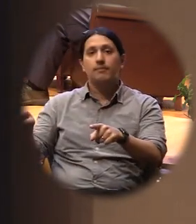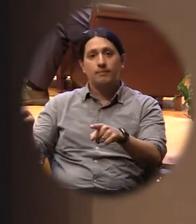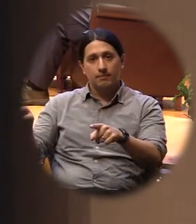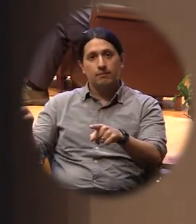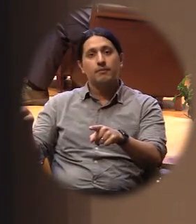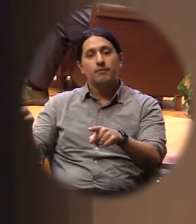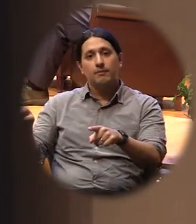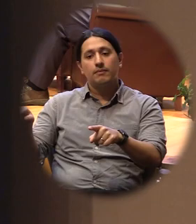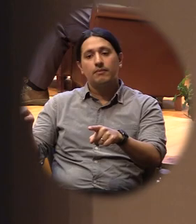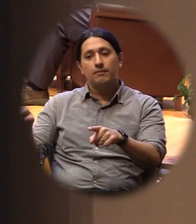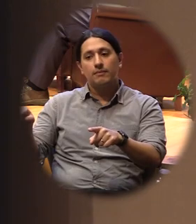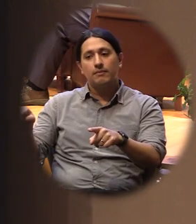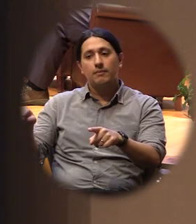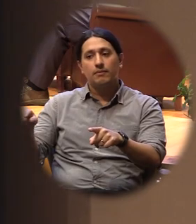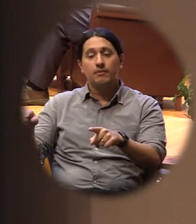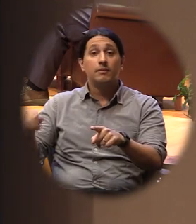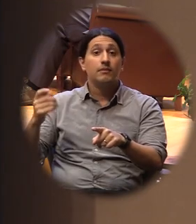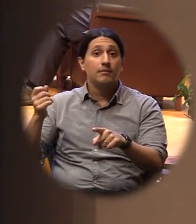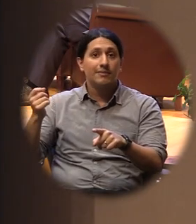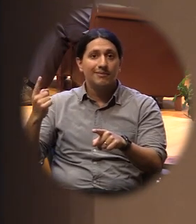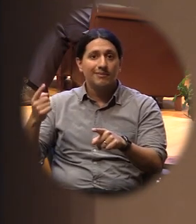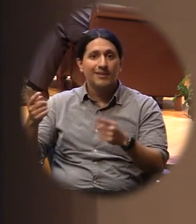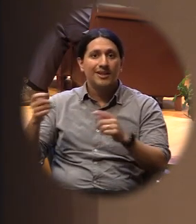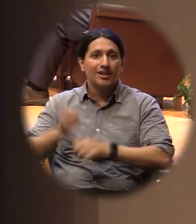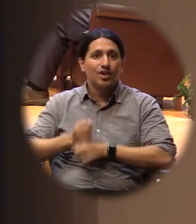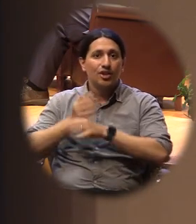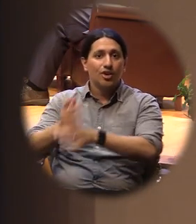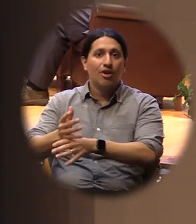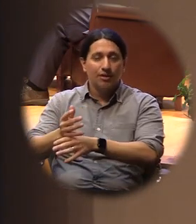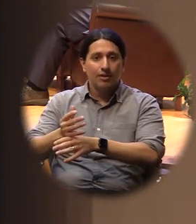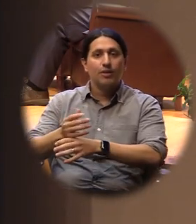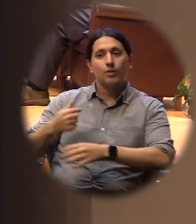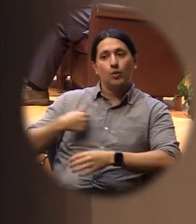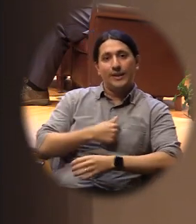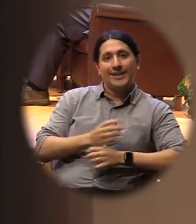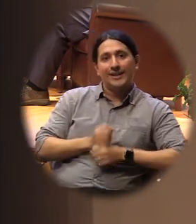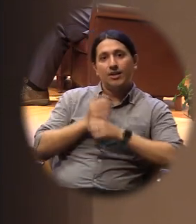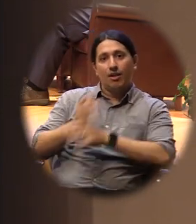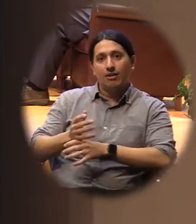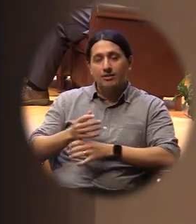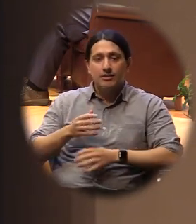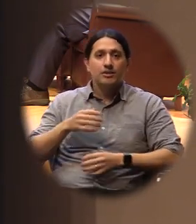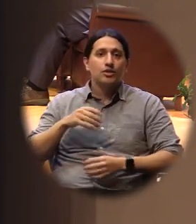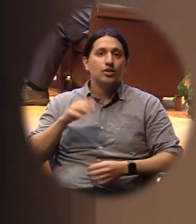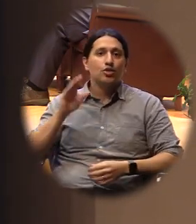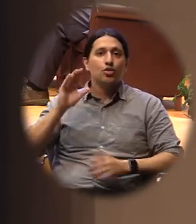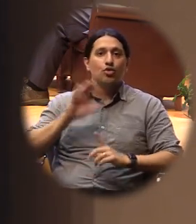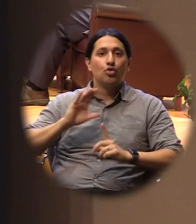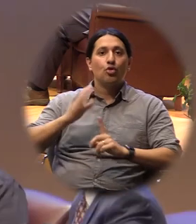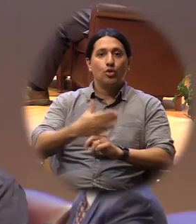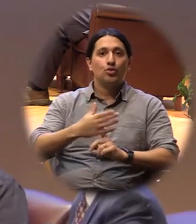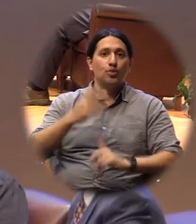the problem of cultural blindness of the scientist and a set of preconceived assumptions.